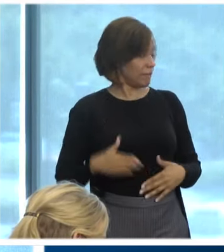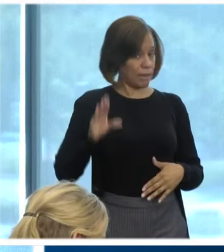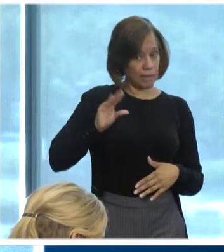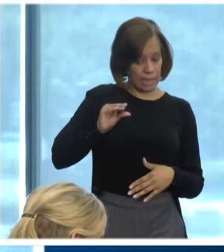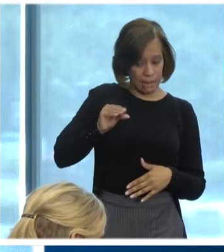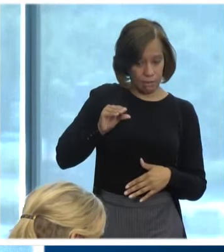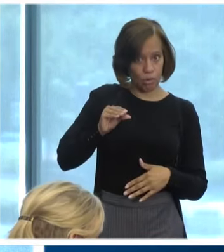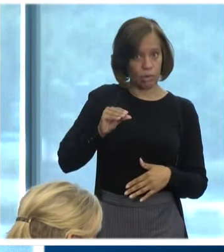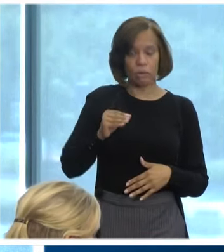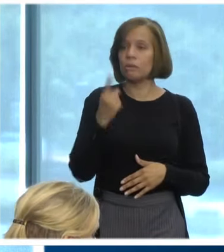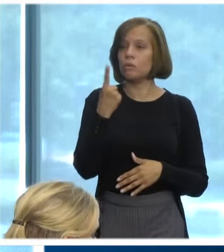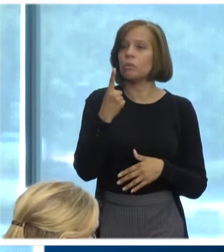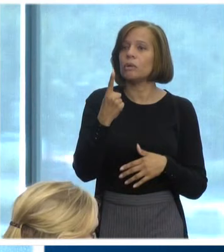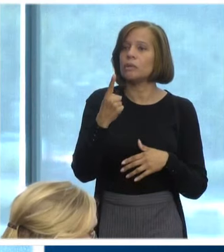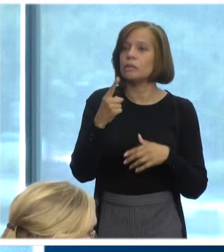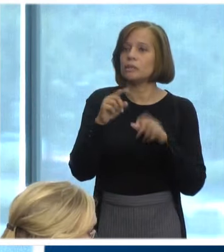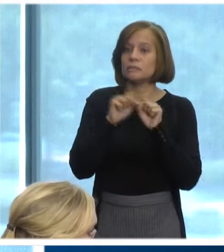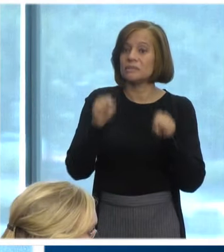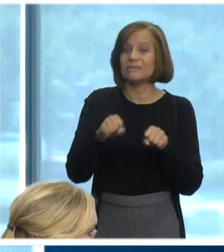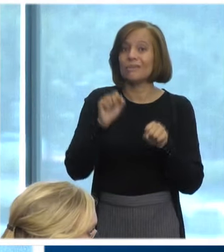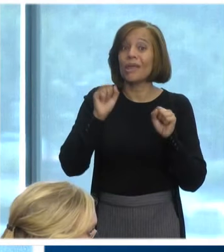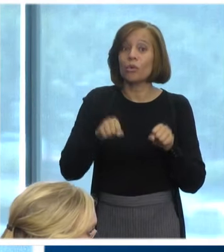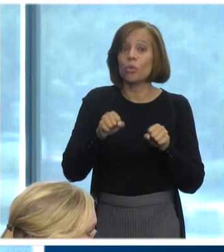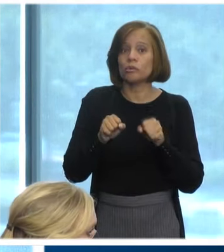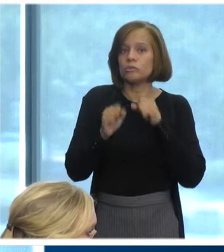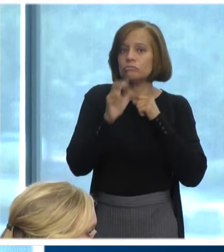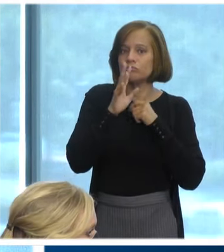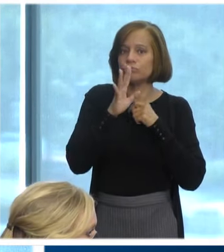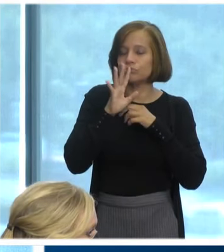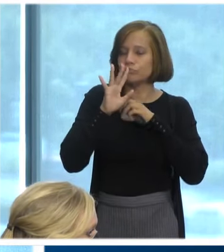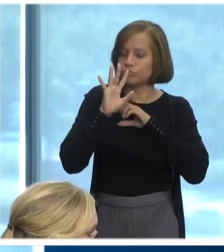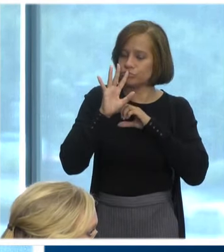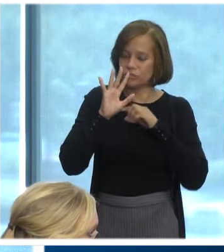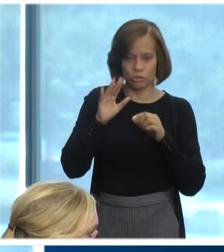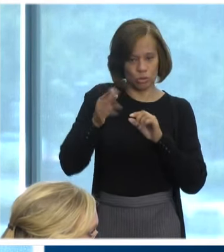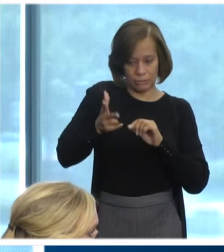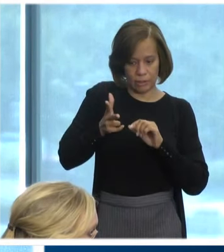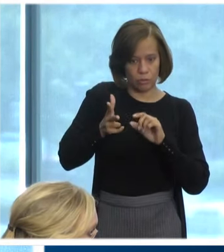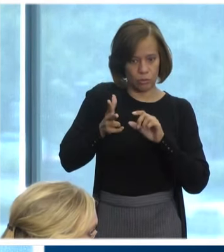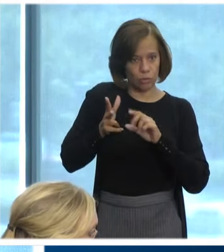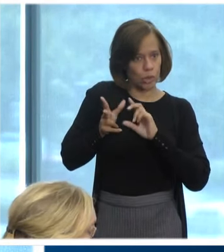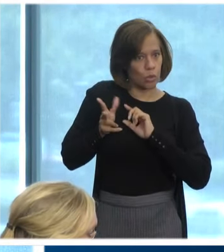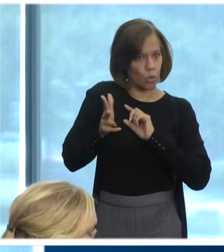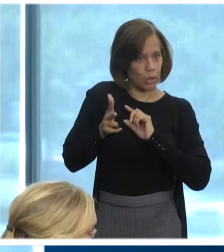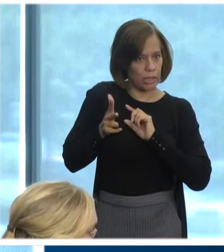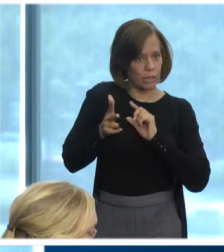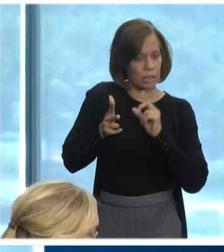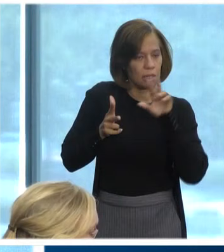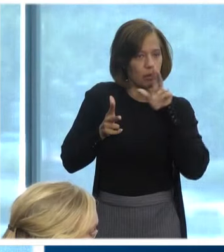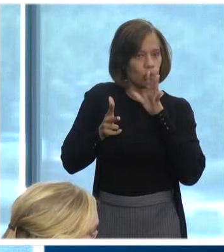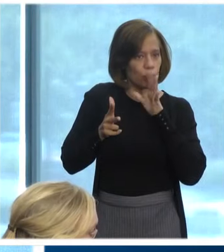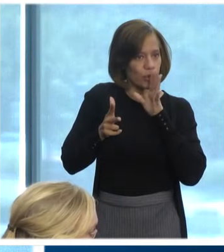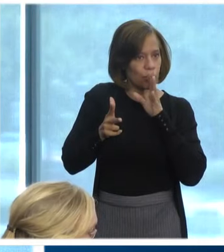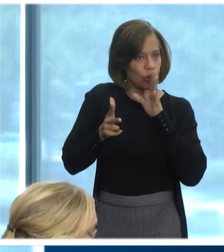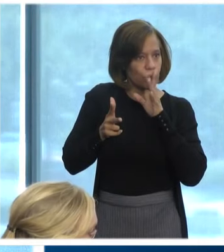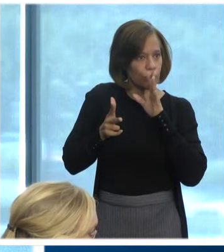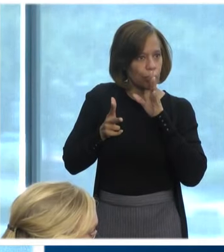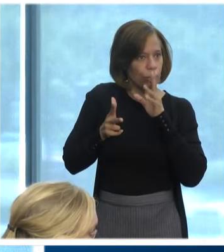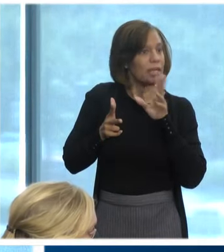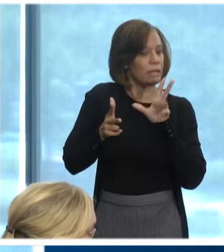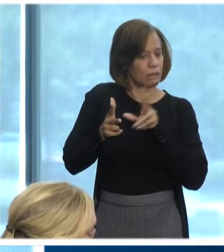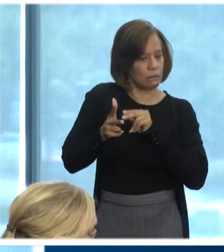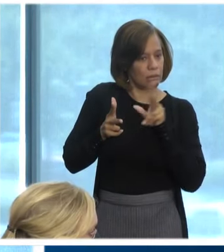would be to narrate, simply narrate what you did, where and when, what you did. So that way, because you may not even have the